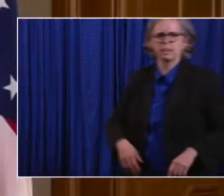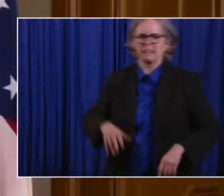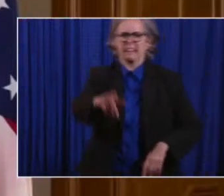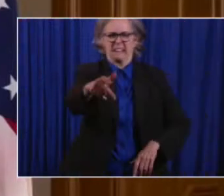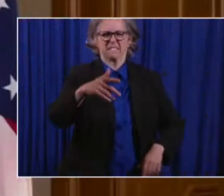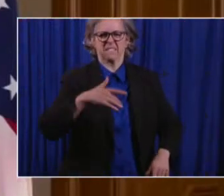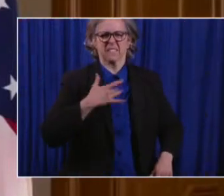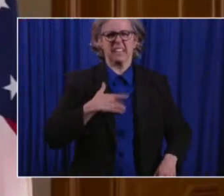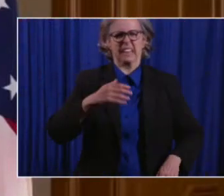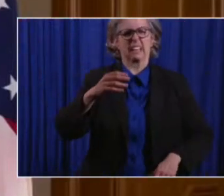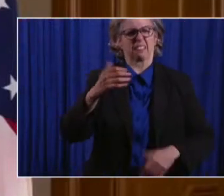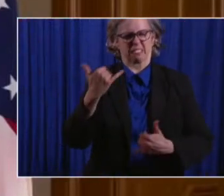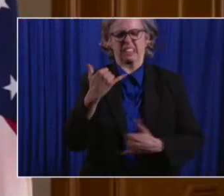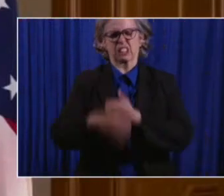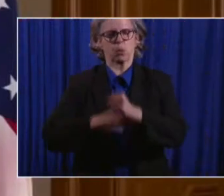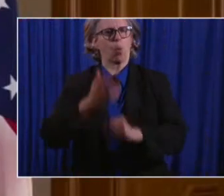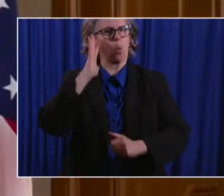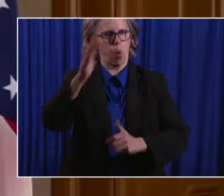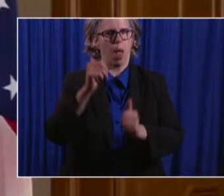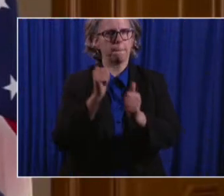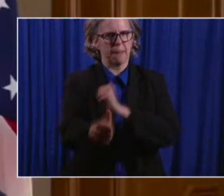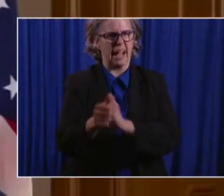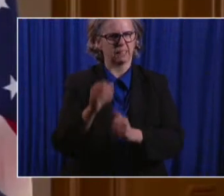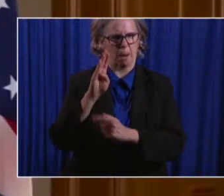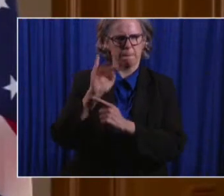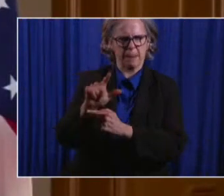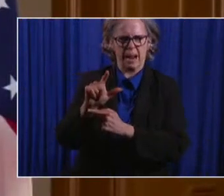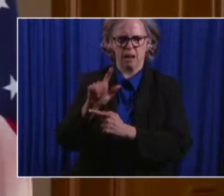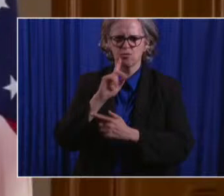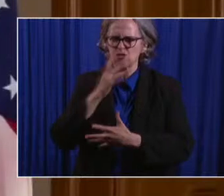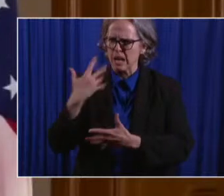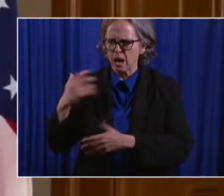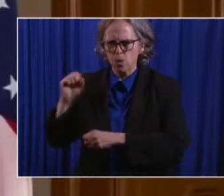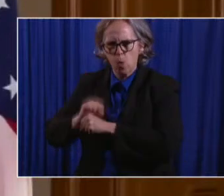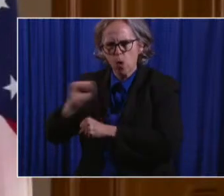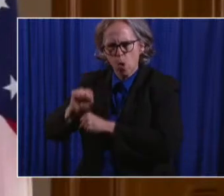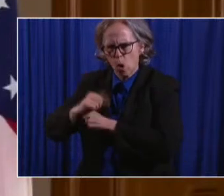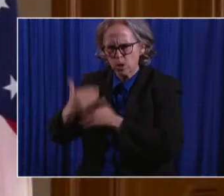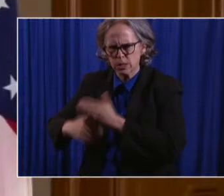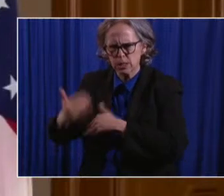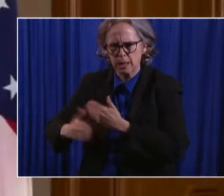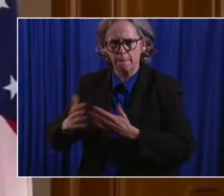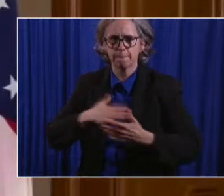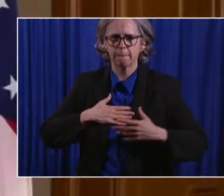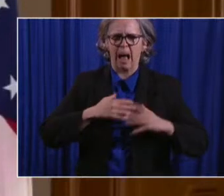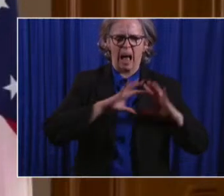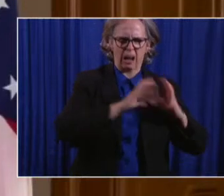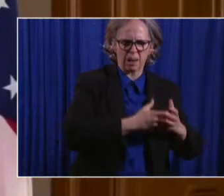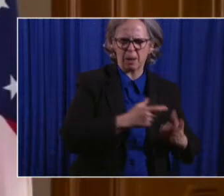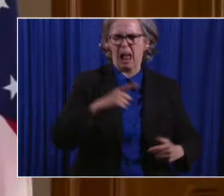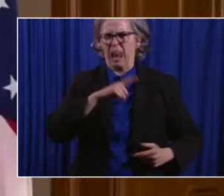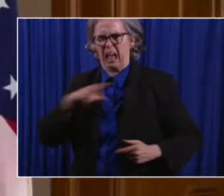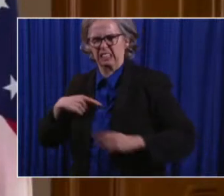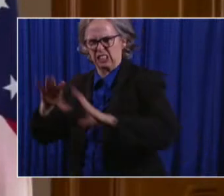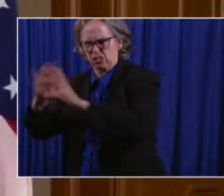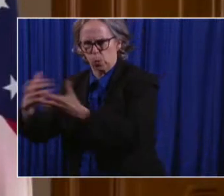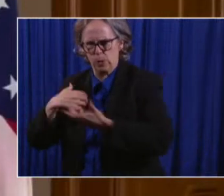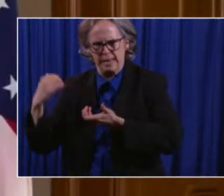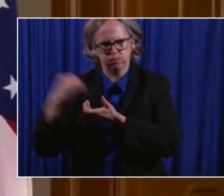lot of work's been done on this bill by our administration. It's a bill that is sound. It will